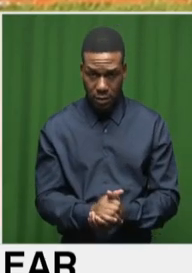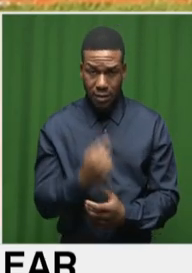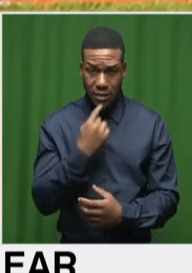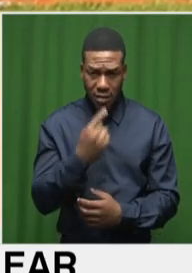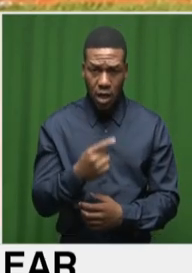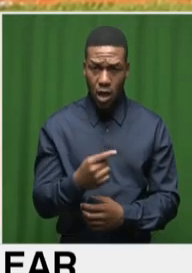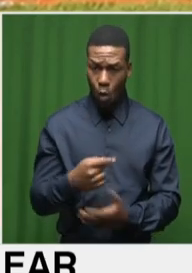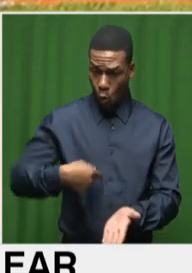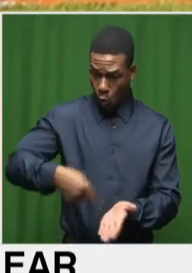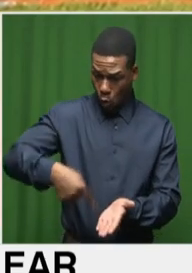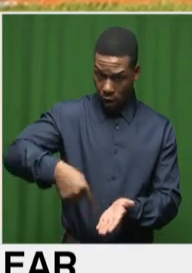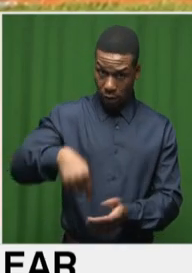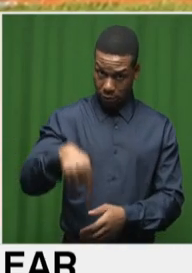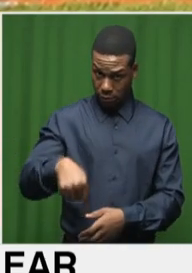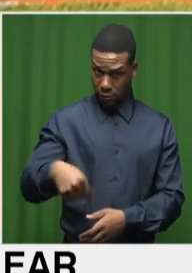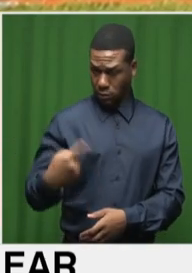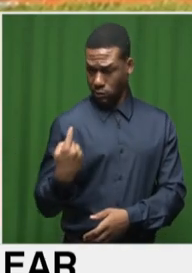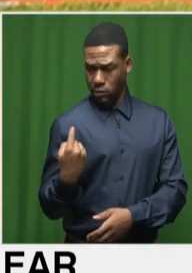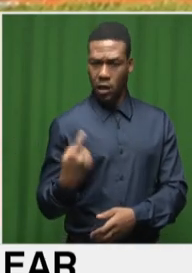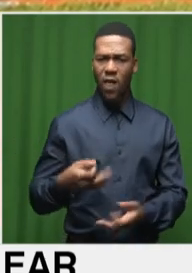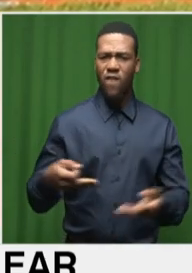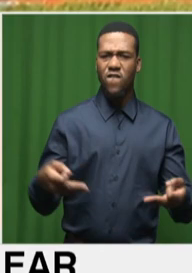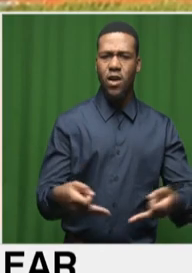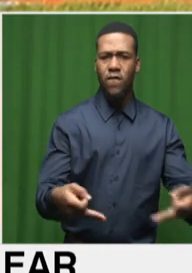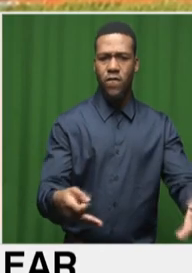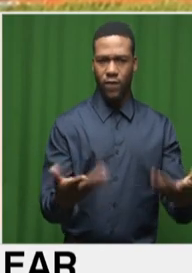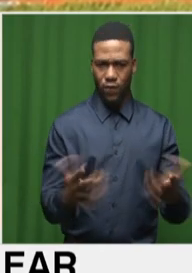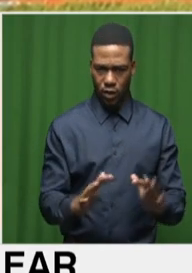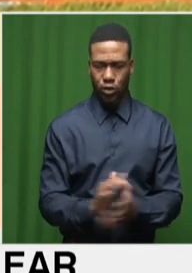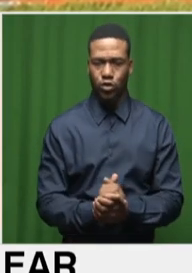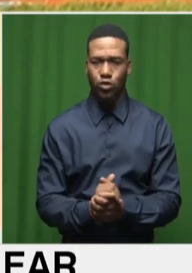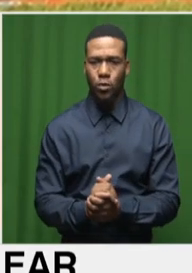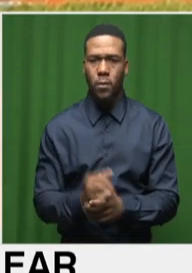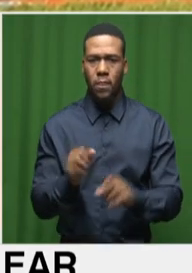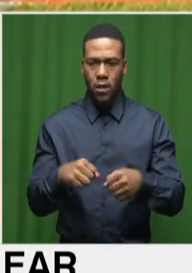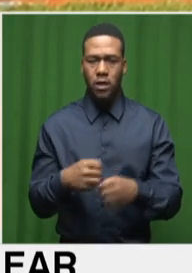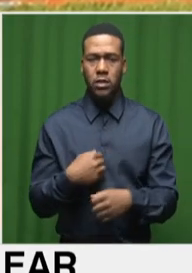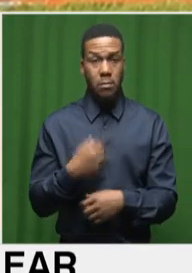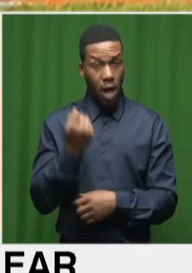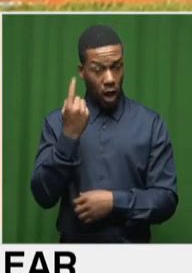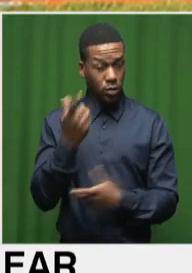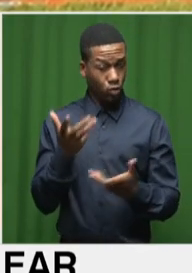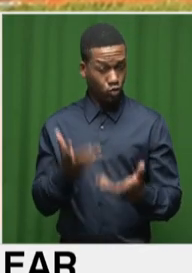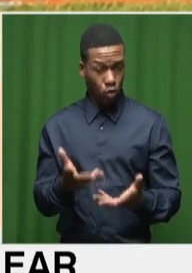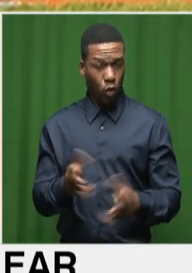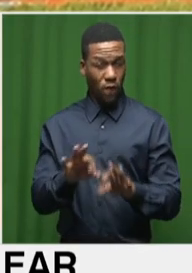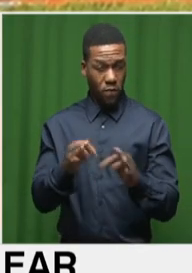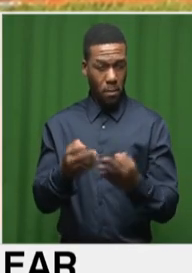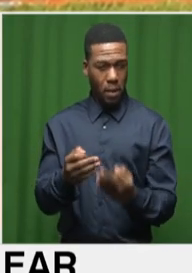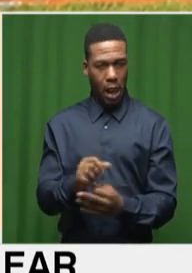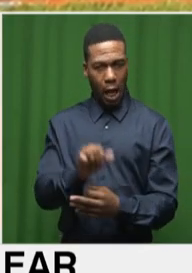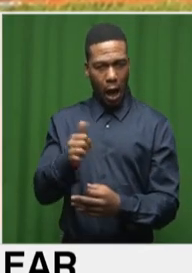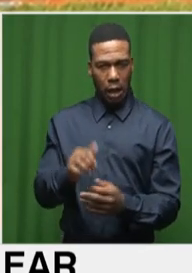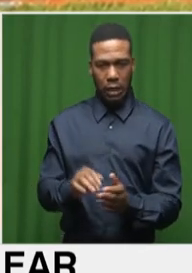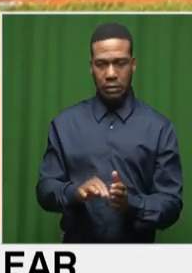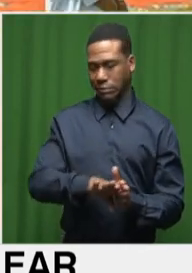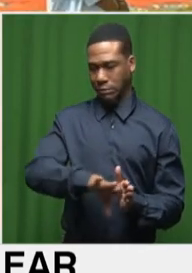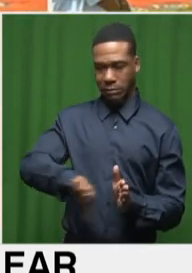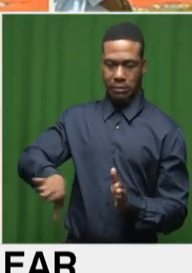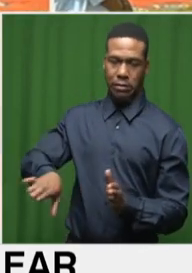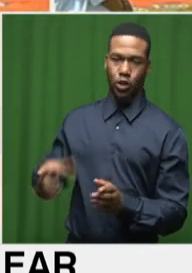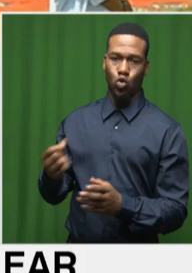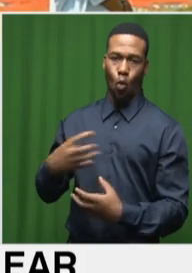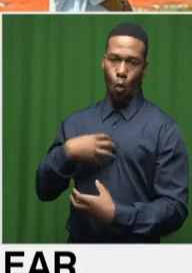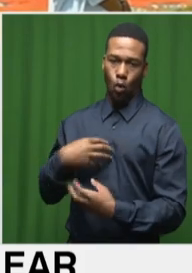during the course of the week. So that's what I understand in terms of the families that have opted not to be a part of this. All